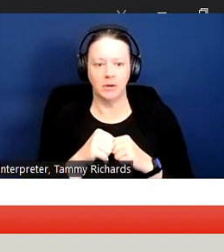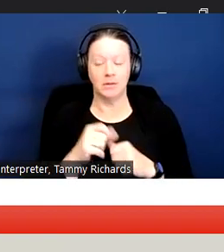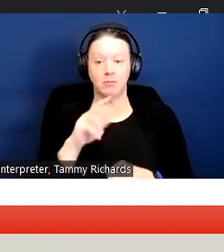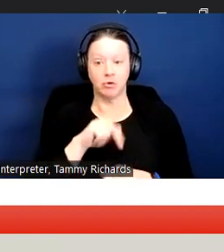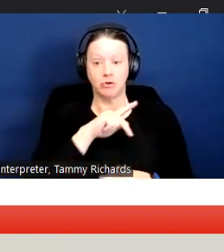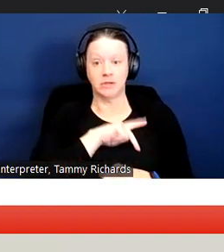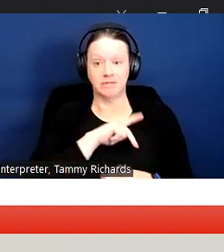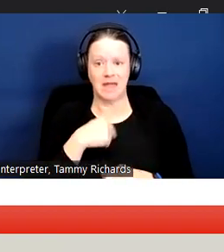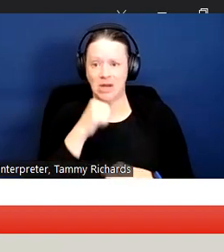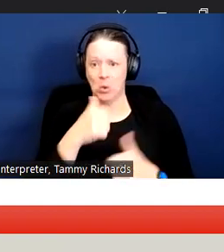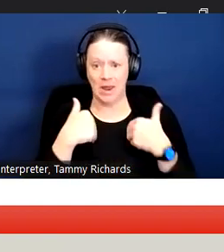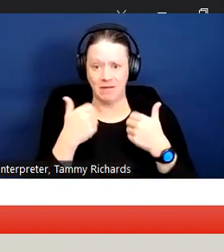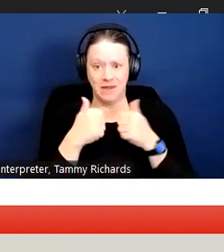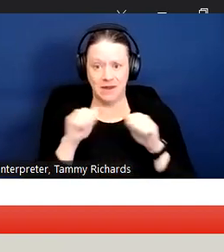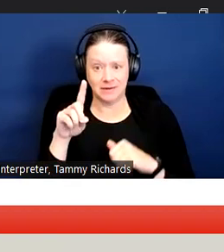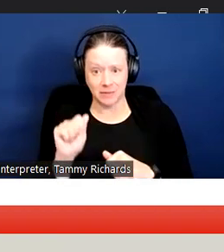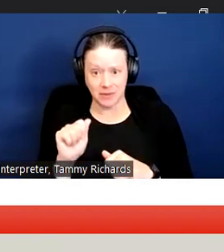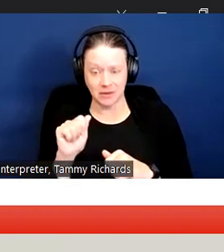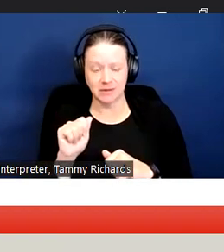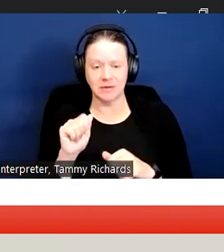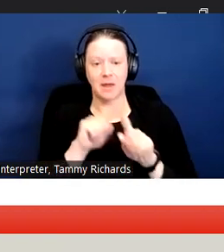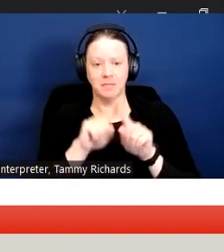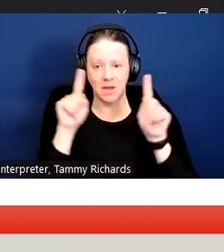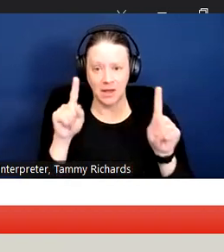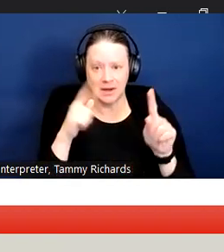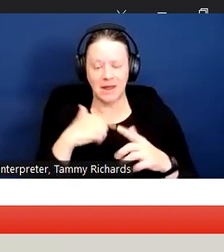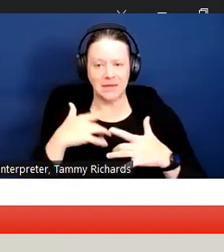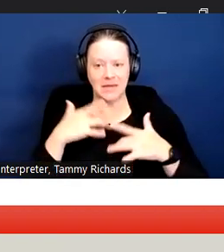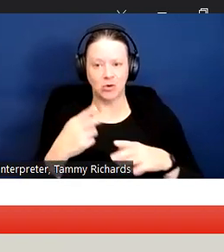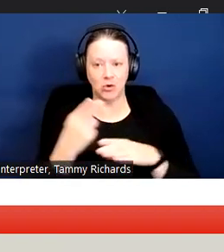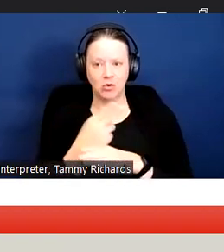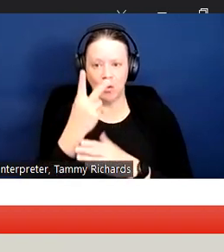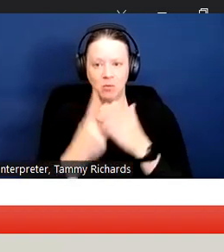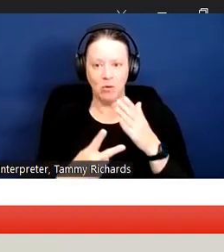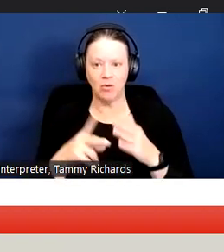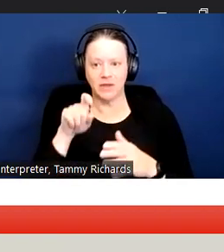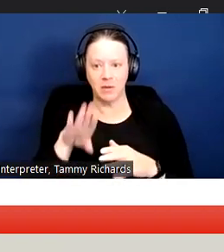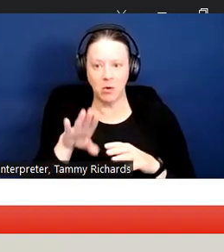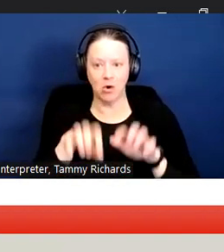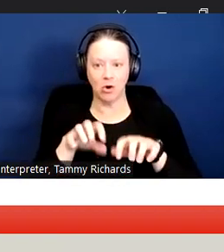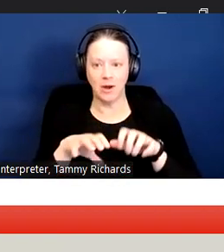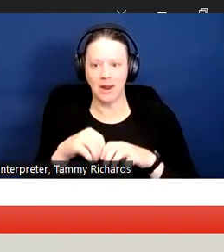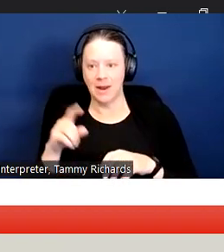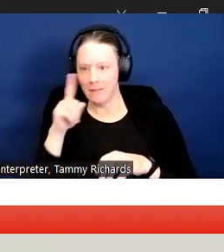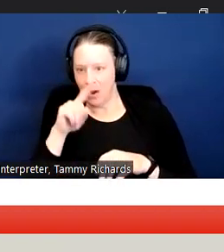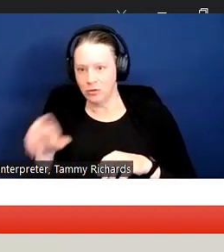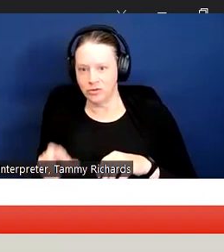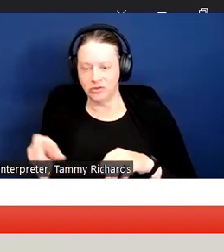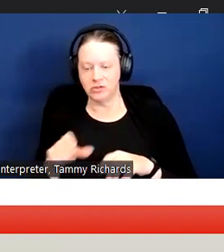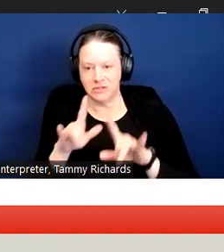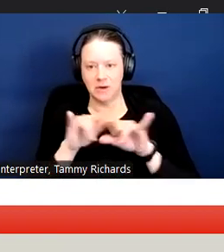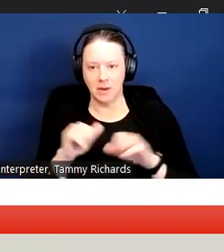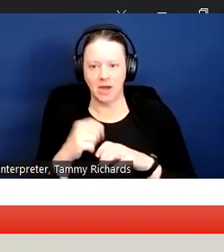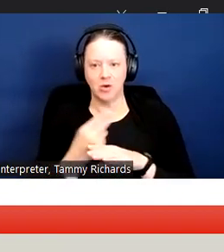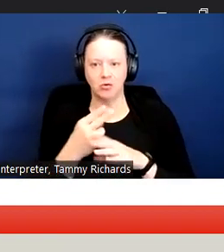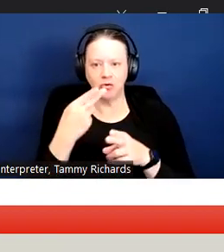personally don't have any disabilities, but I tend to use both keyboard and mouse at the same time. So I use a lot of shortcuts